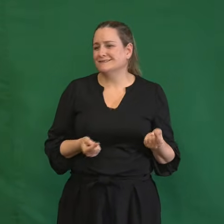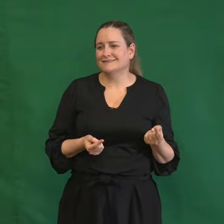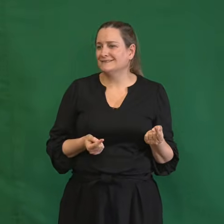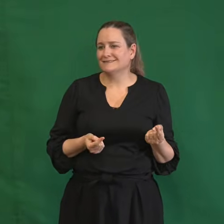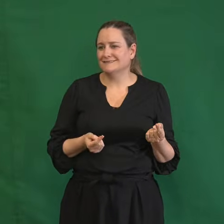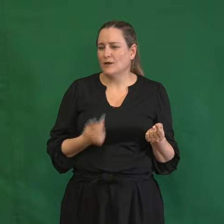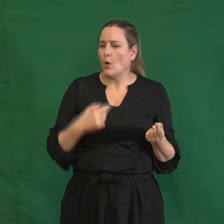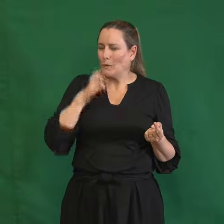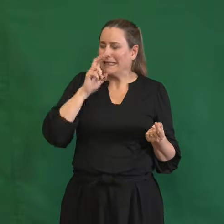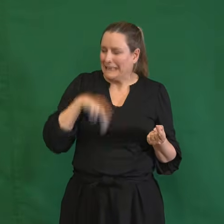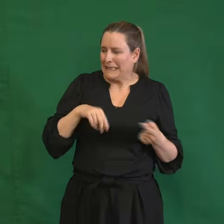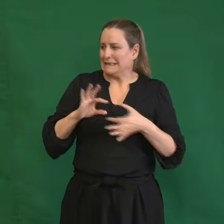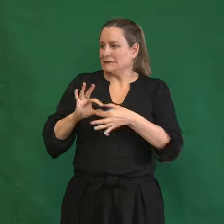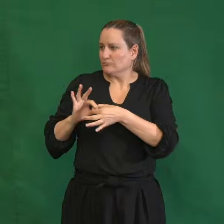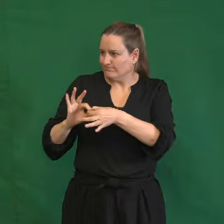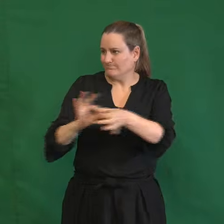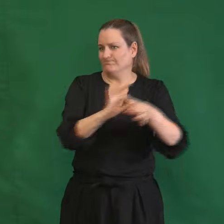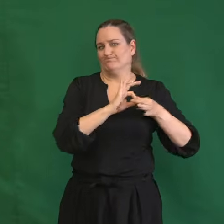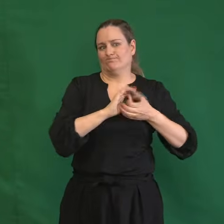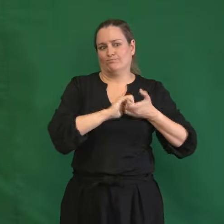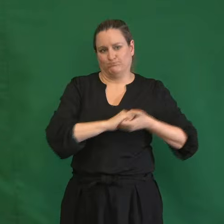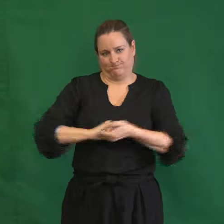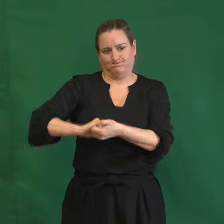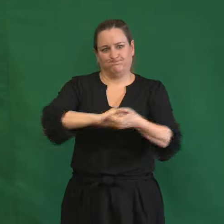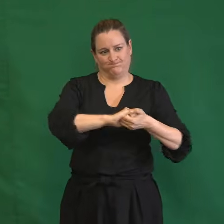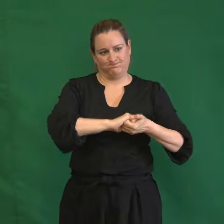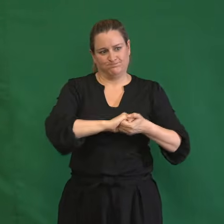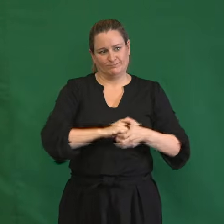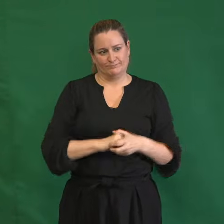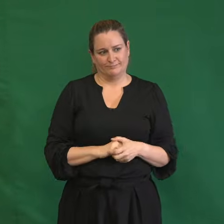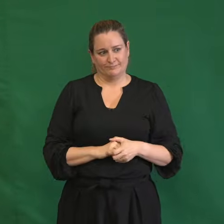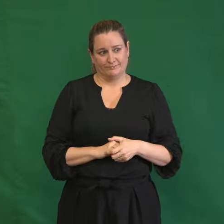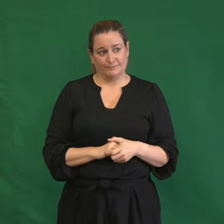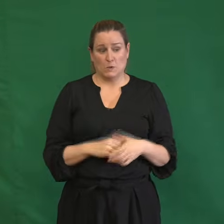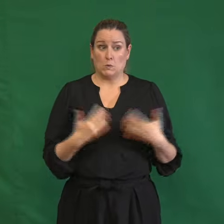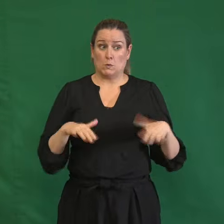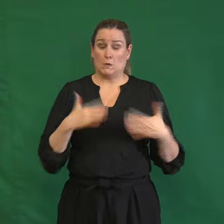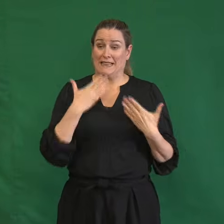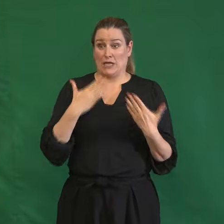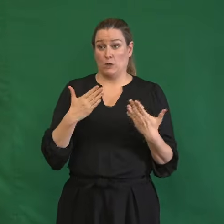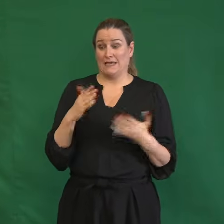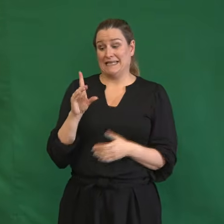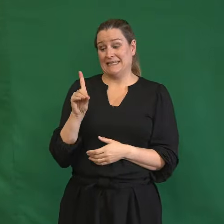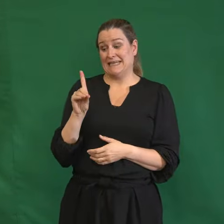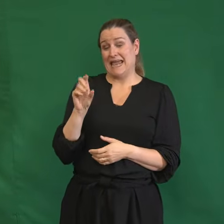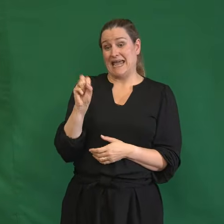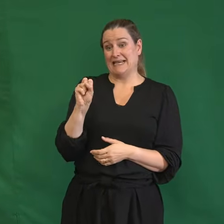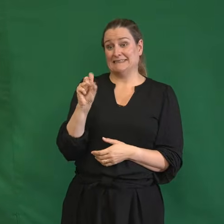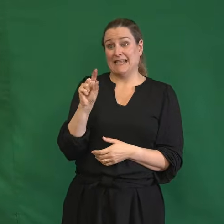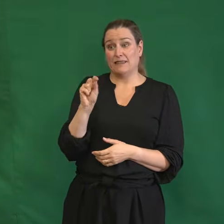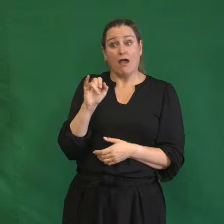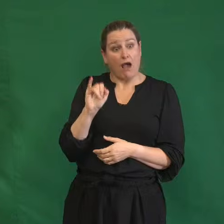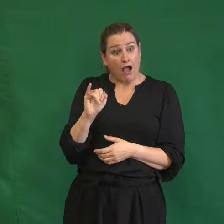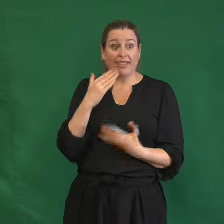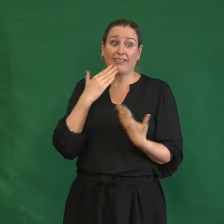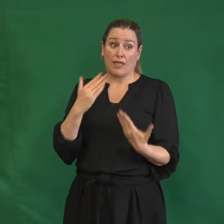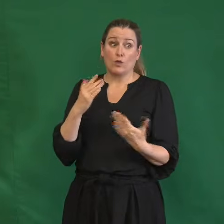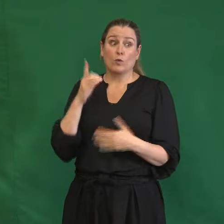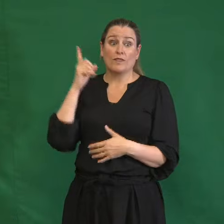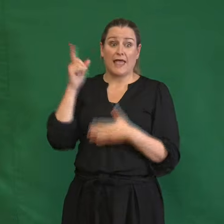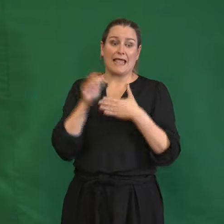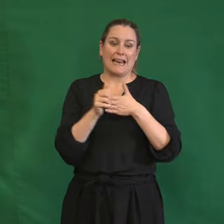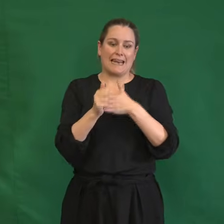collaboration. We are grateful, obviously, again, for the DSTI, for the leadership, and for the